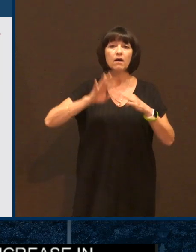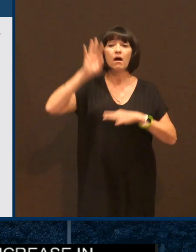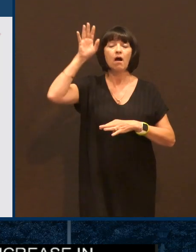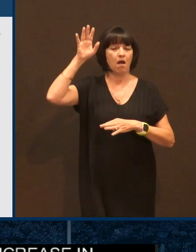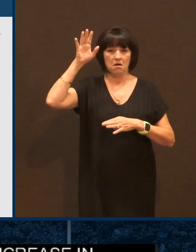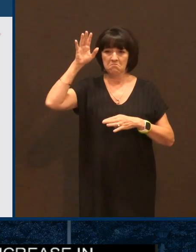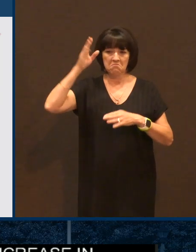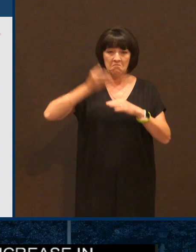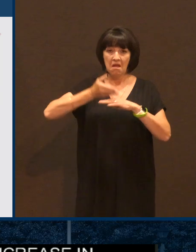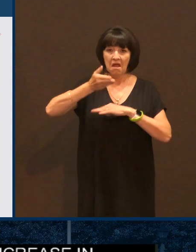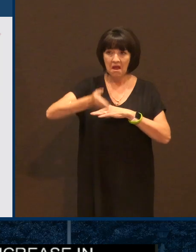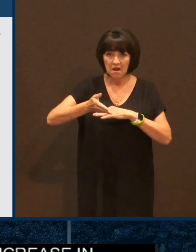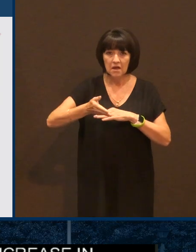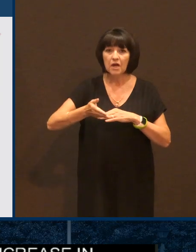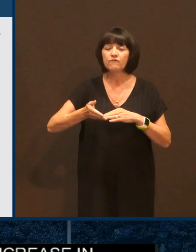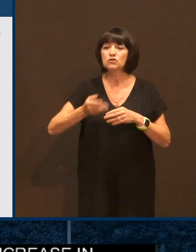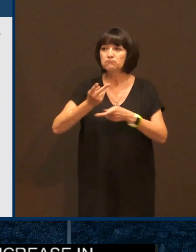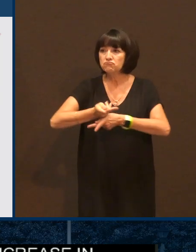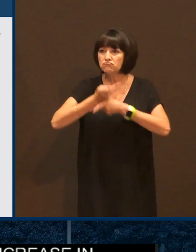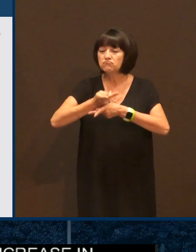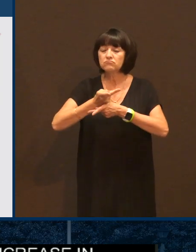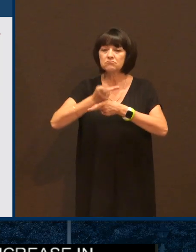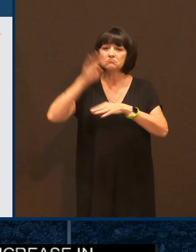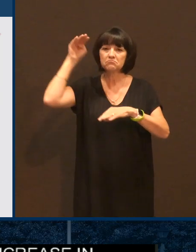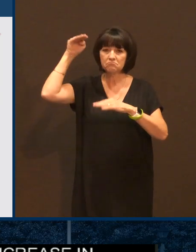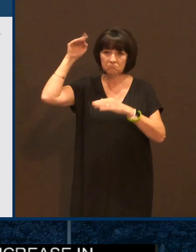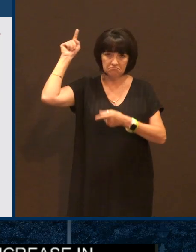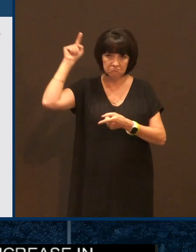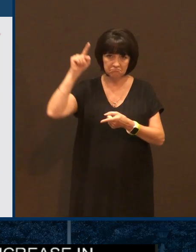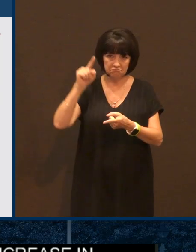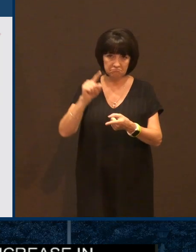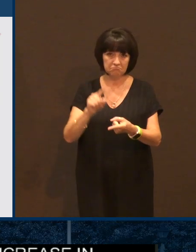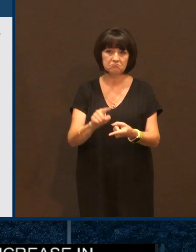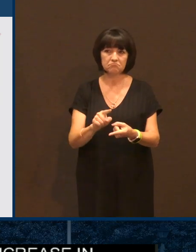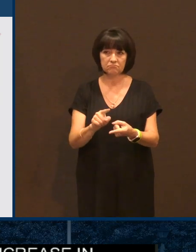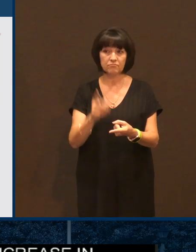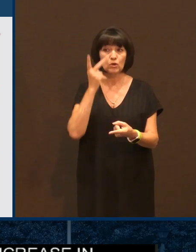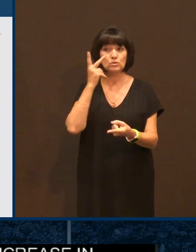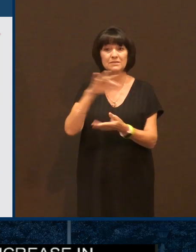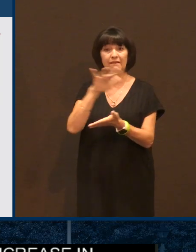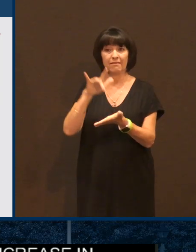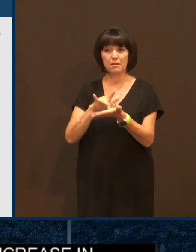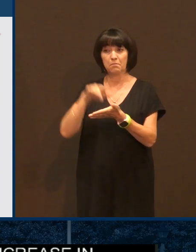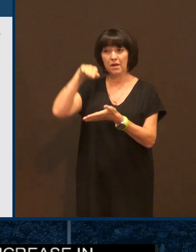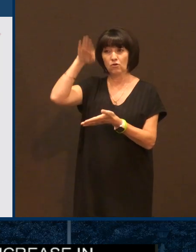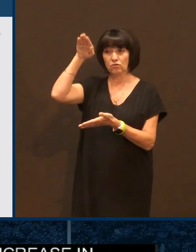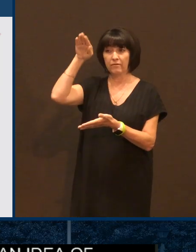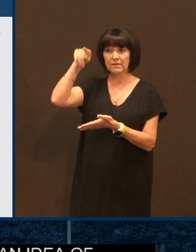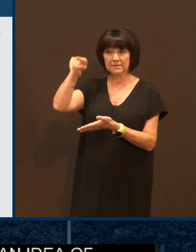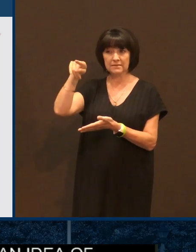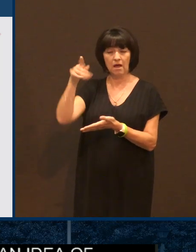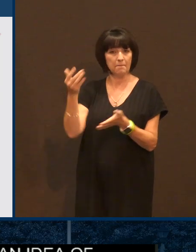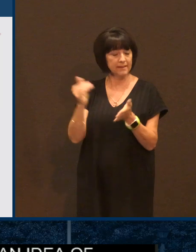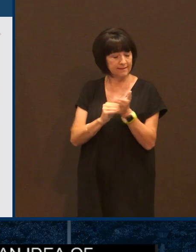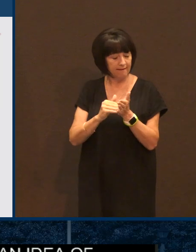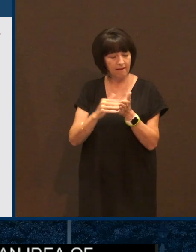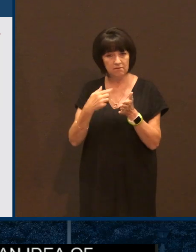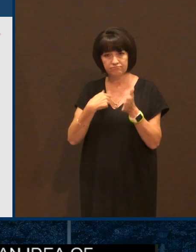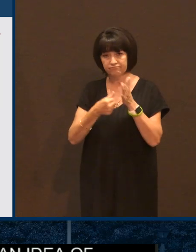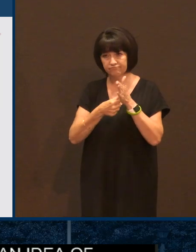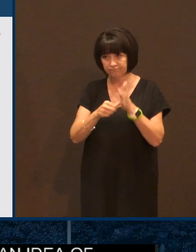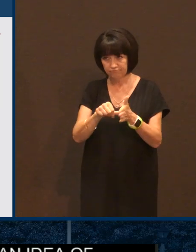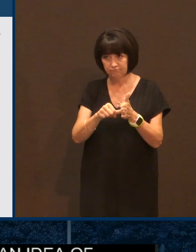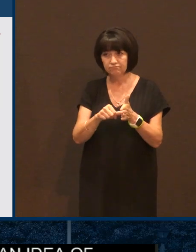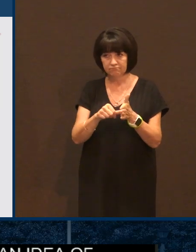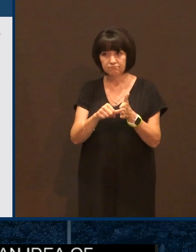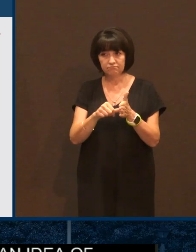49. The new hospital admissions, you can see in the middle chart on the top, again, trending down from